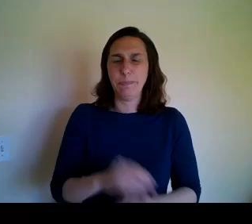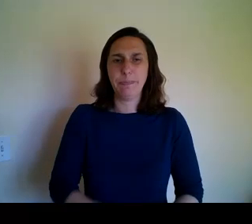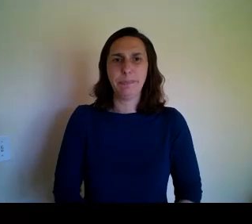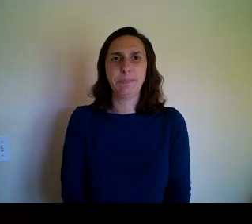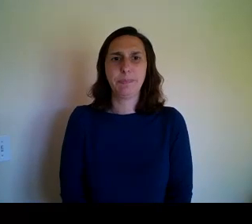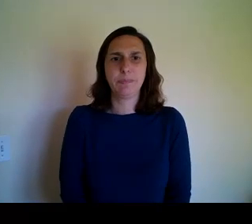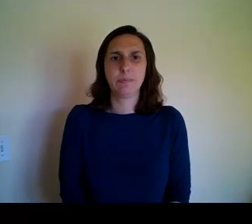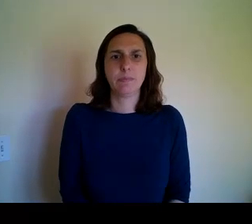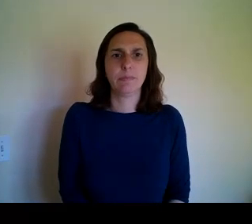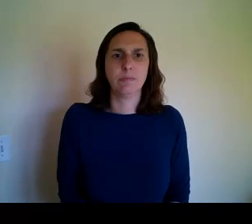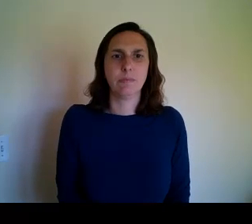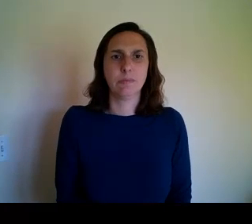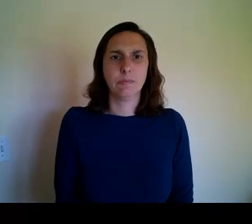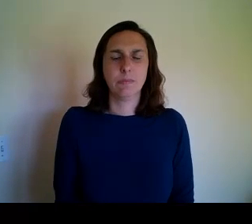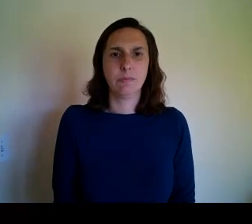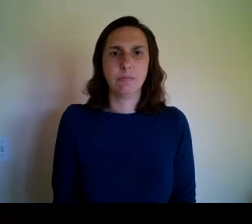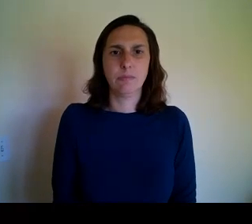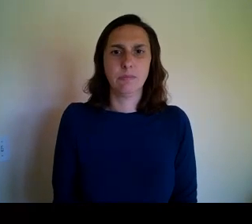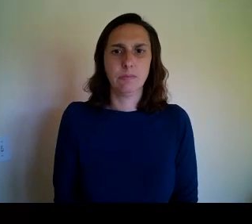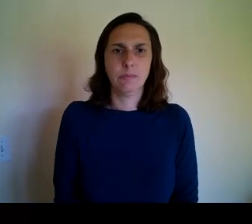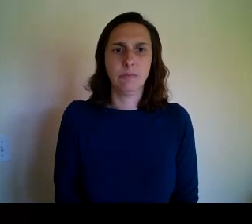I am going to have